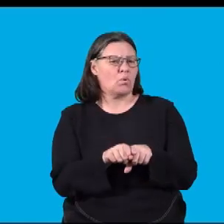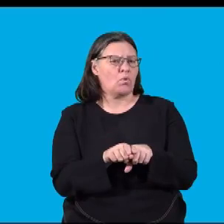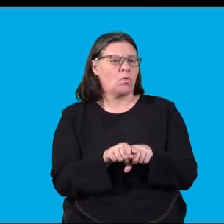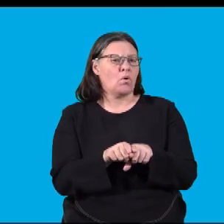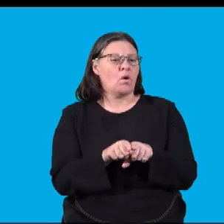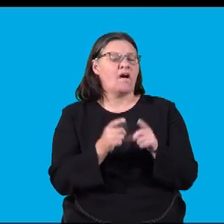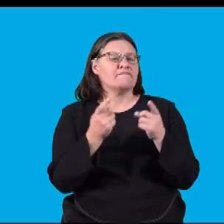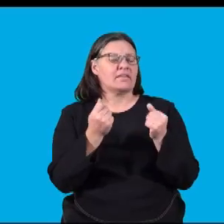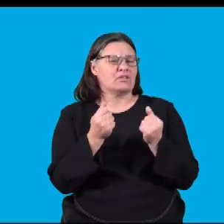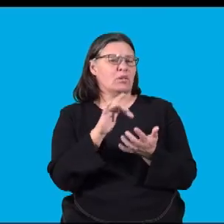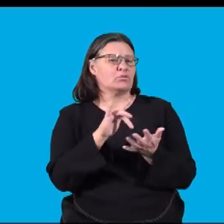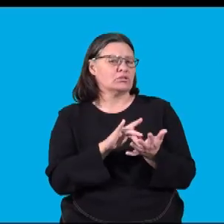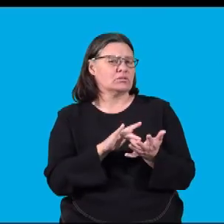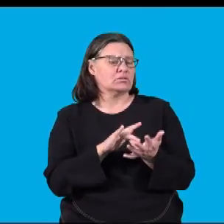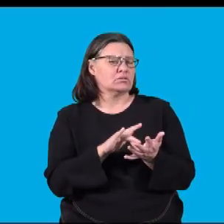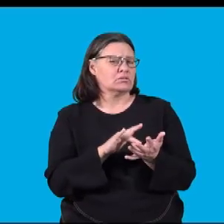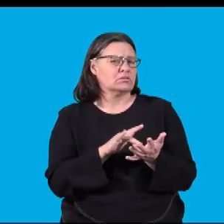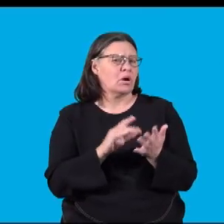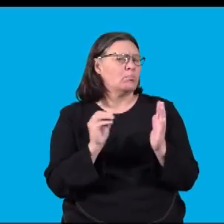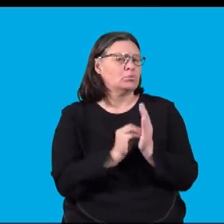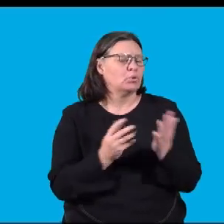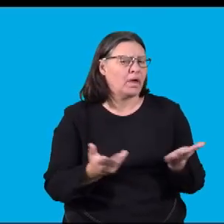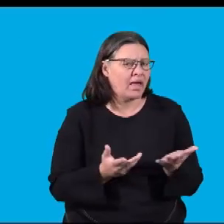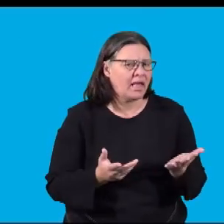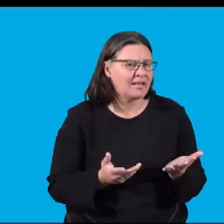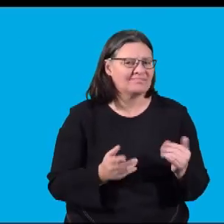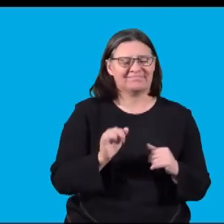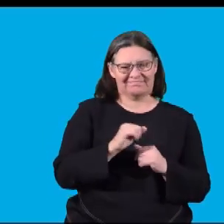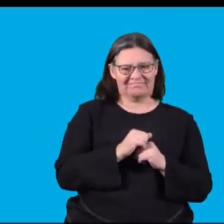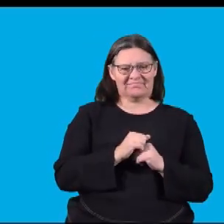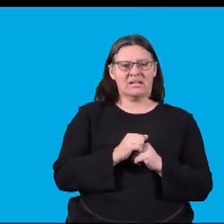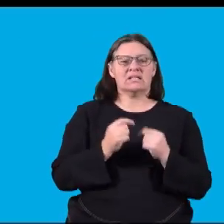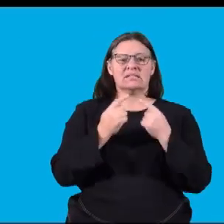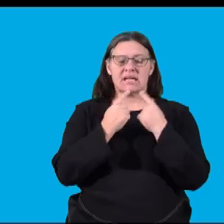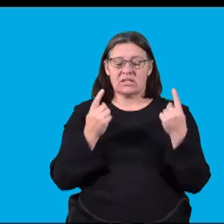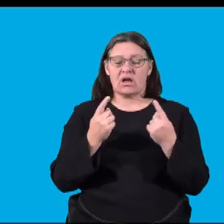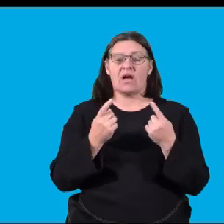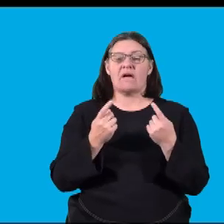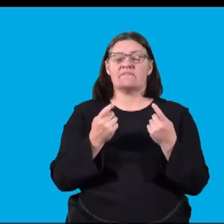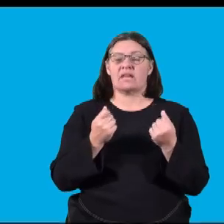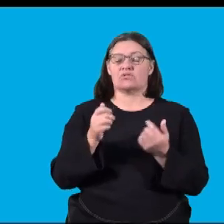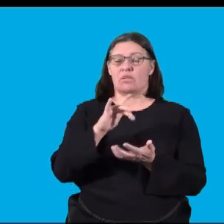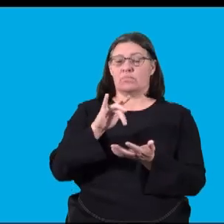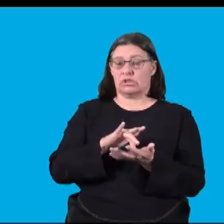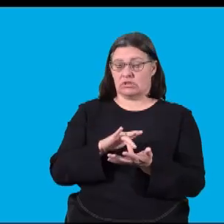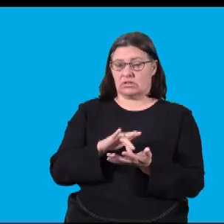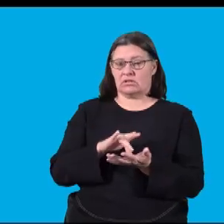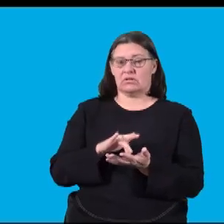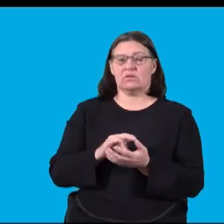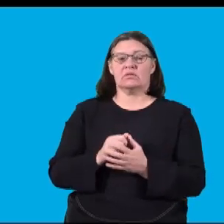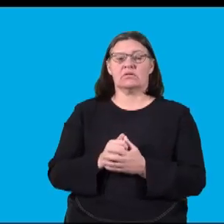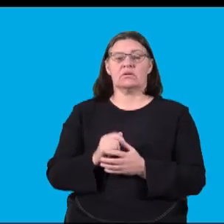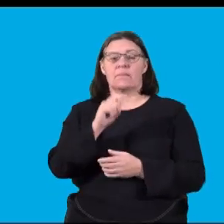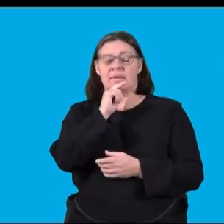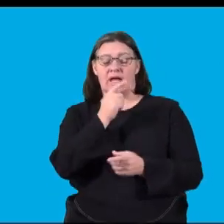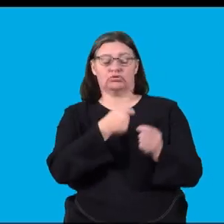in the statement of financial position. Do you know where we're going to record this? All right. In the statement of financial position, we